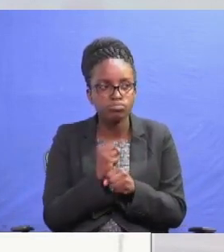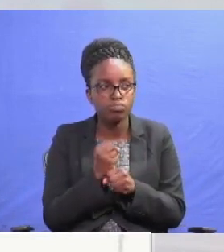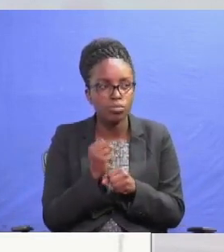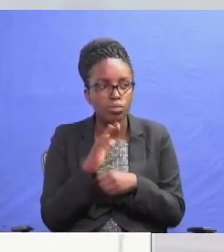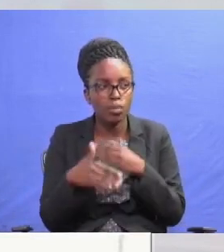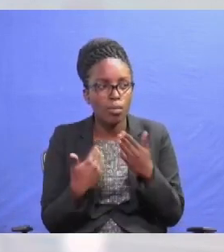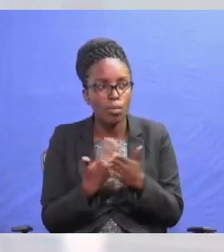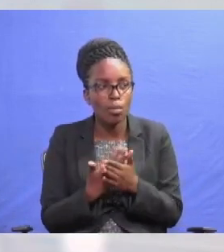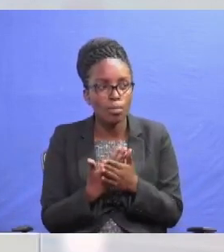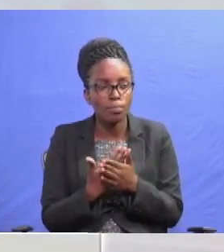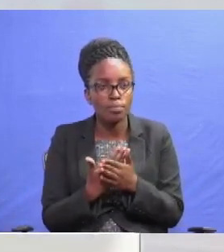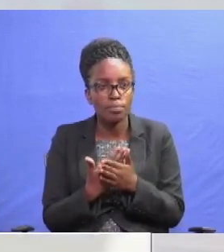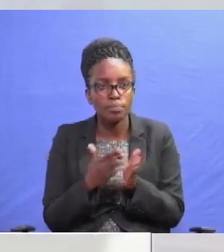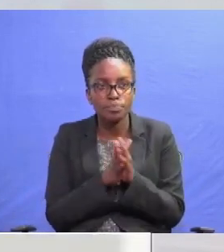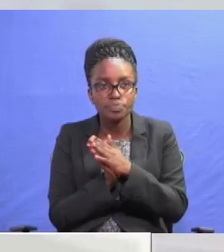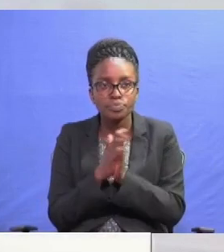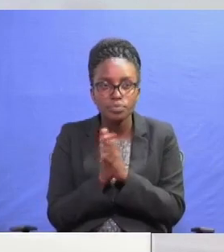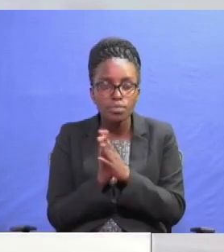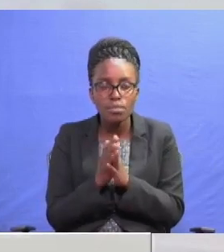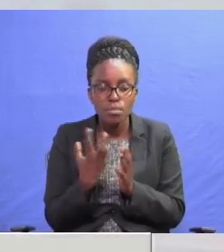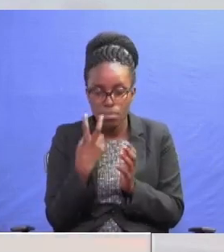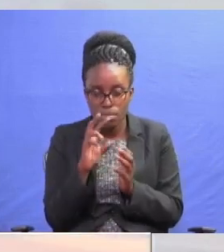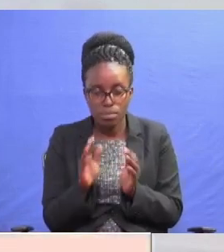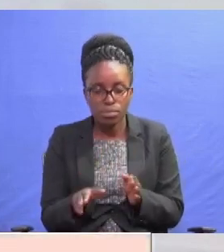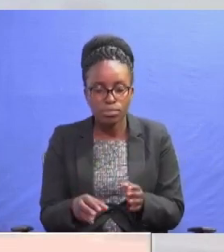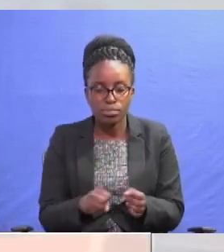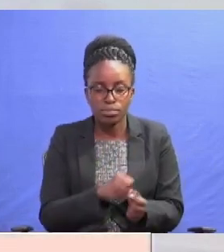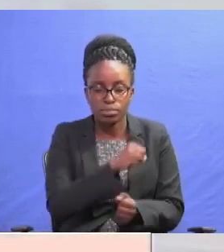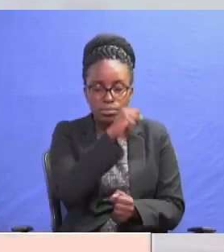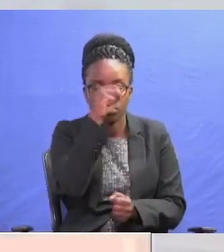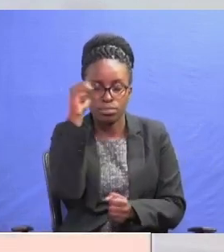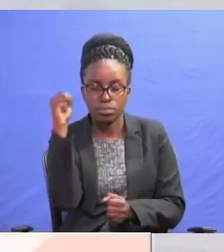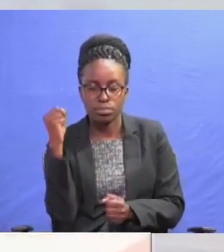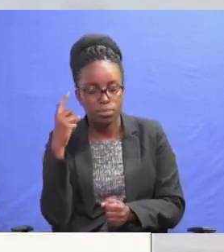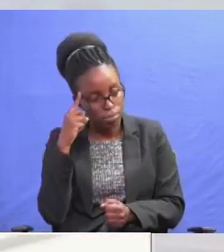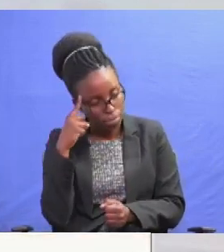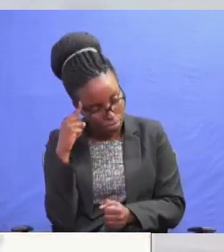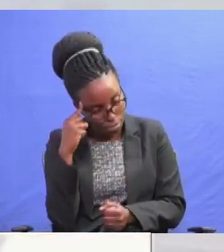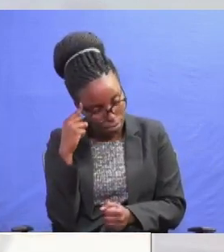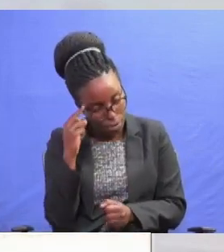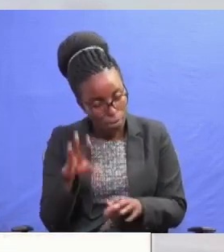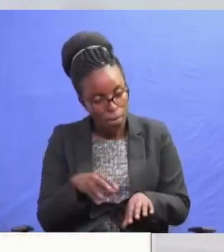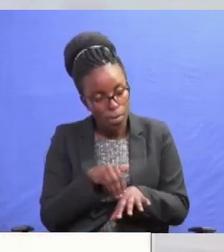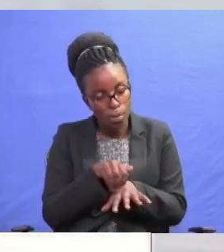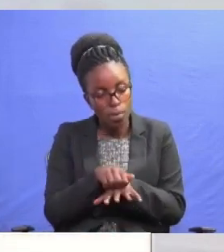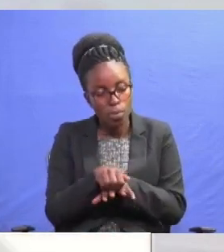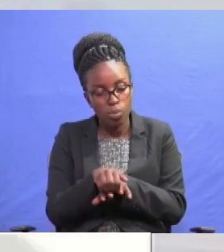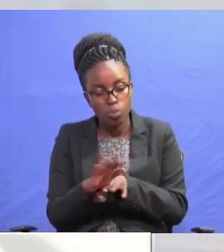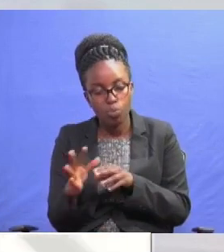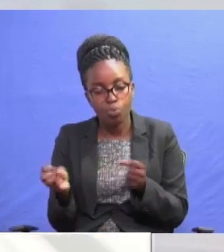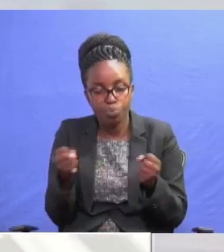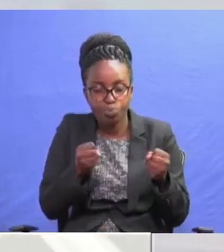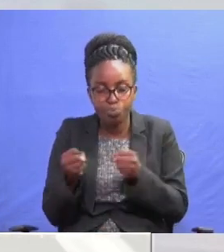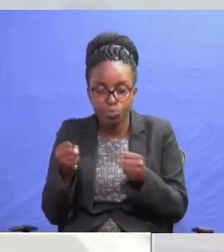is something that should awaken your thoughts and of course send a little bit of shivers